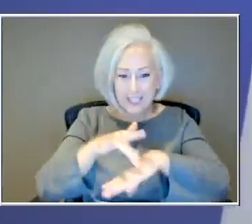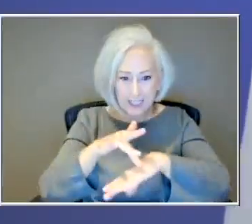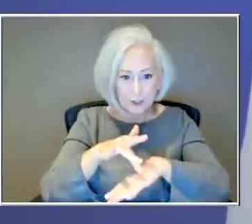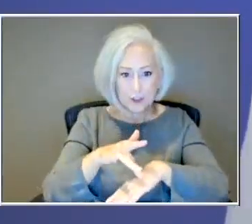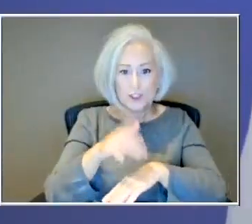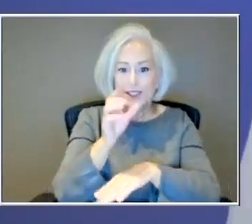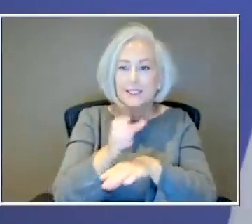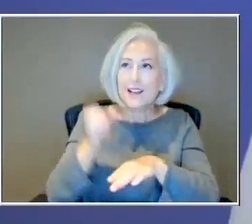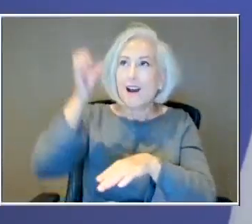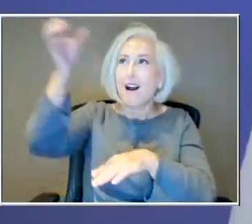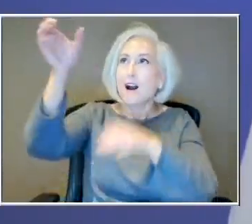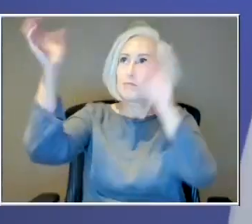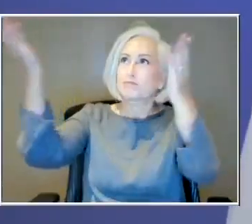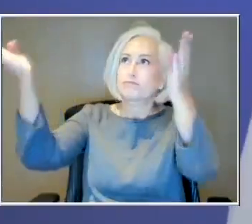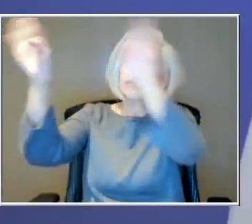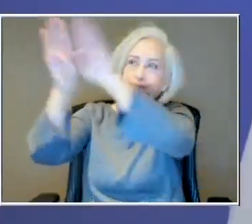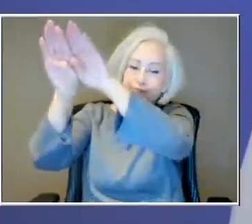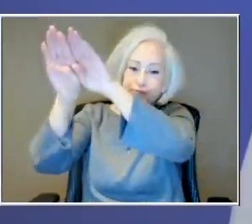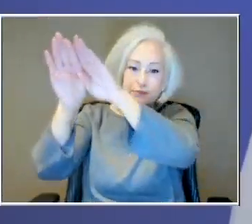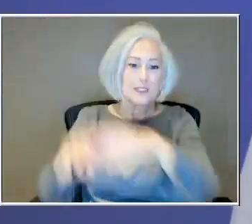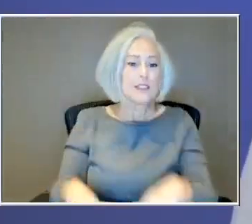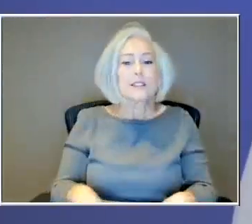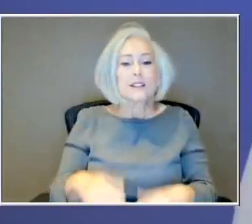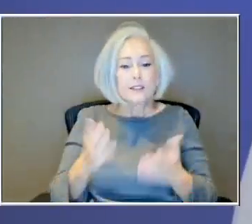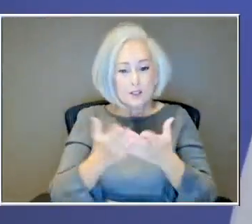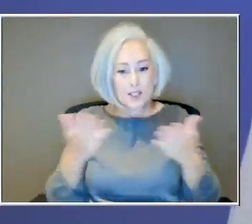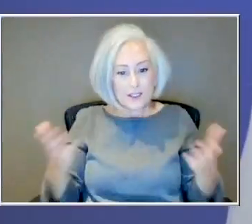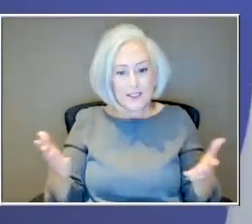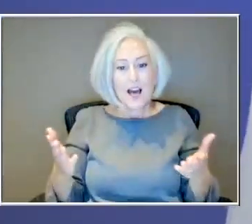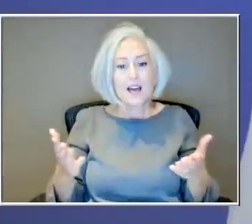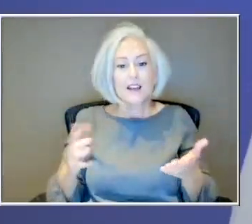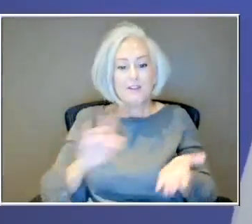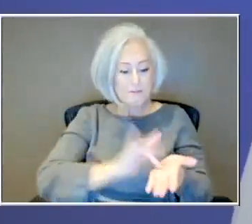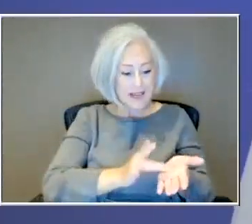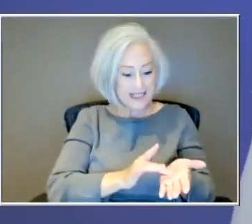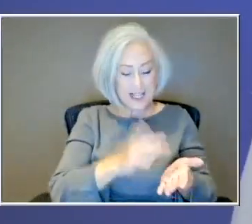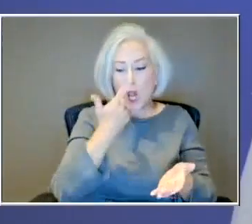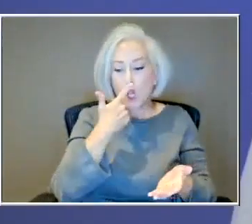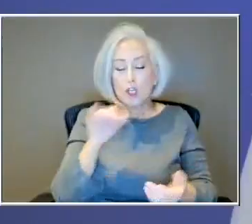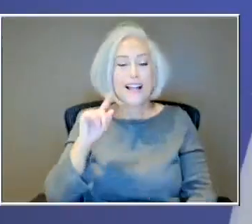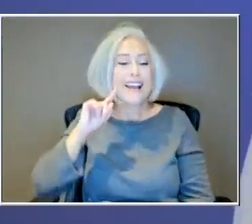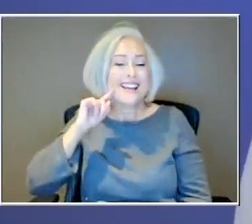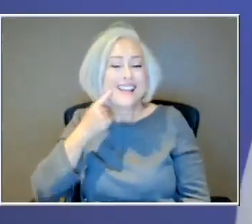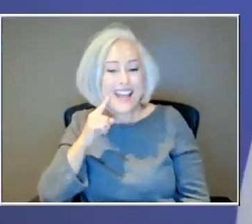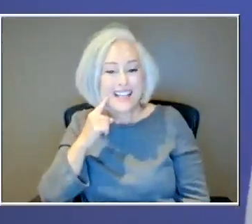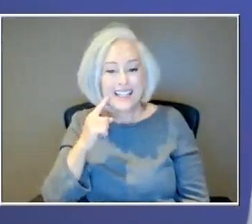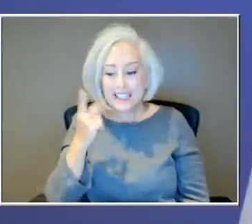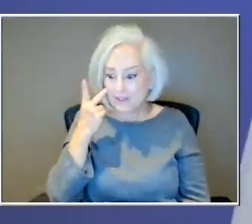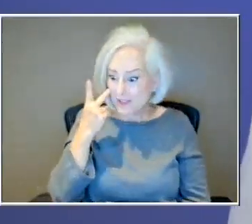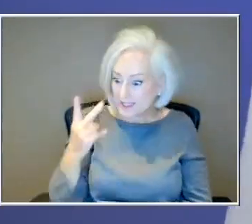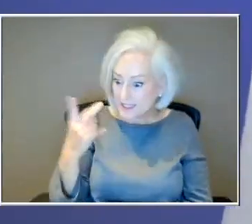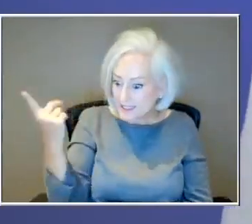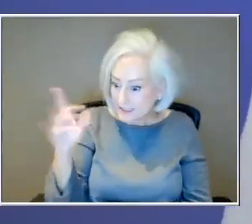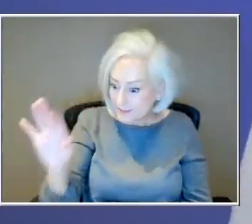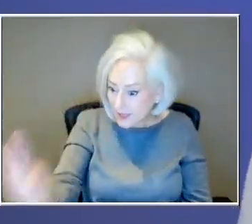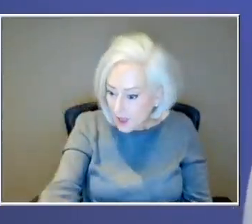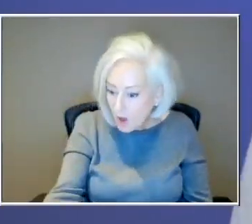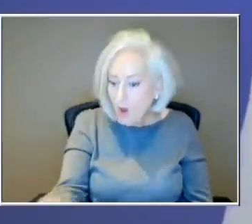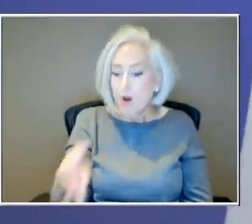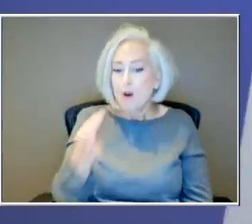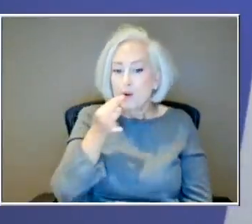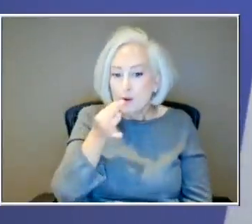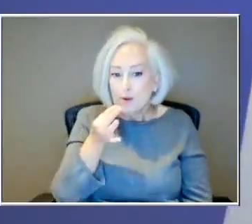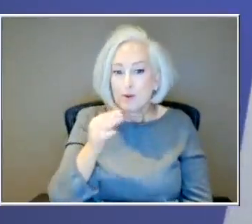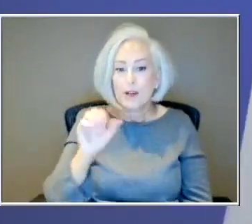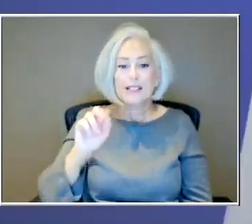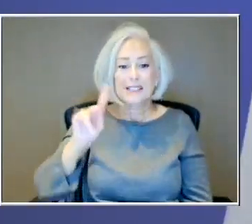Kids are in candy mode, and there are a lot of medications that look like candy. So if they're in the house and they see something that they think, oh, this is a leftover Skittle or an